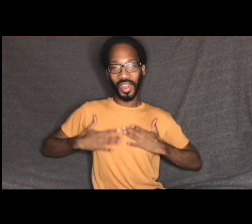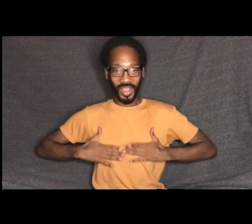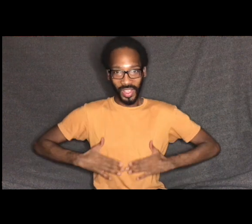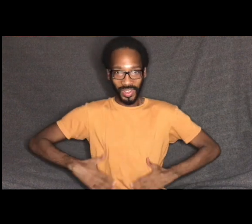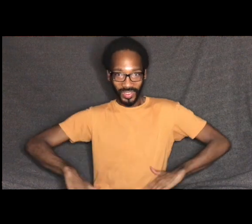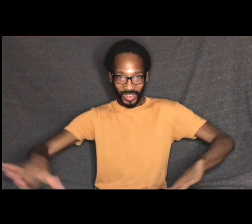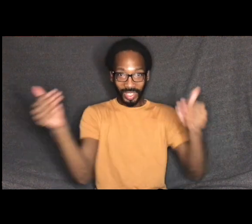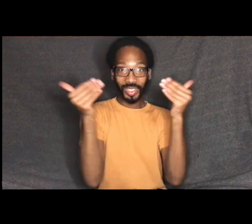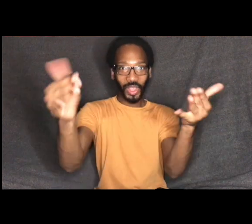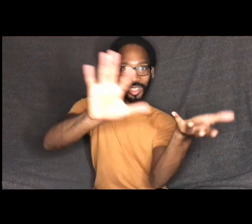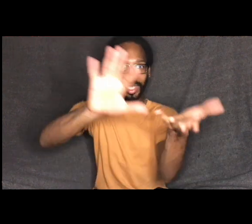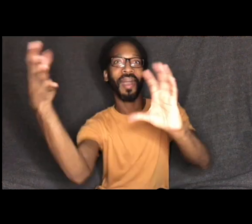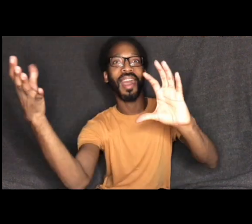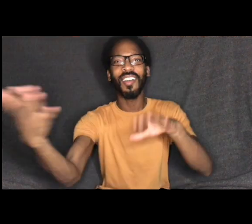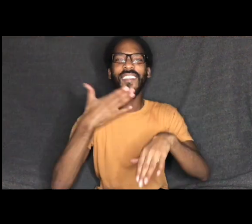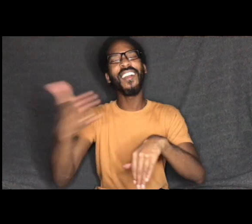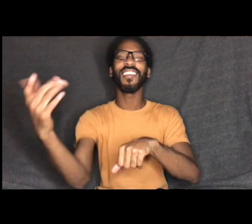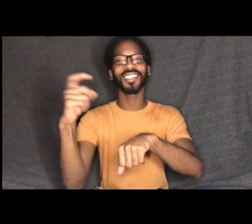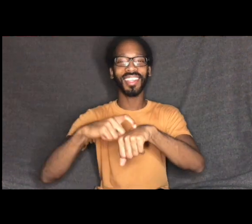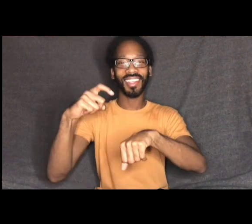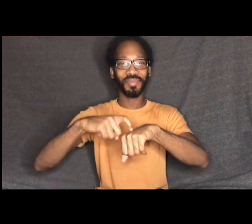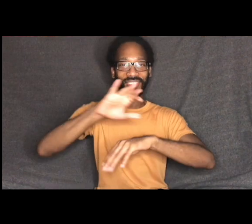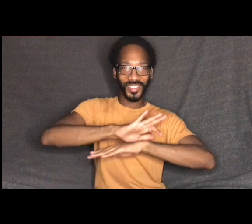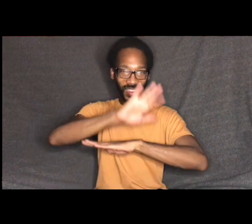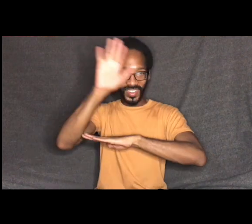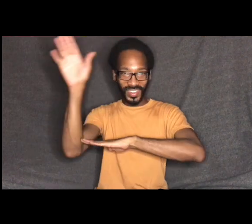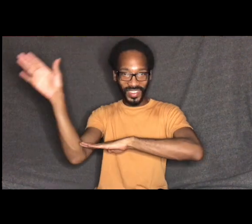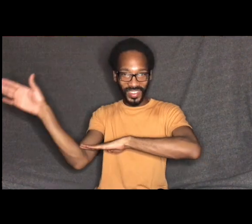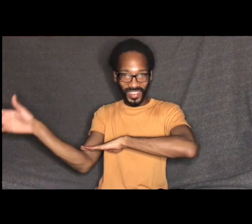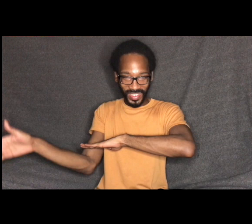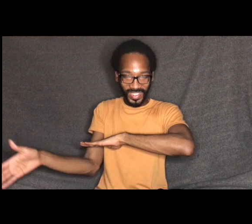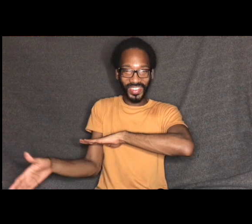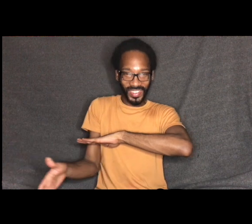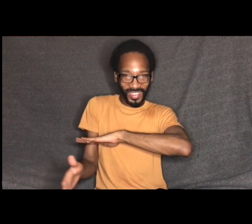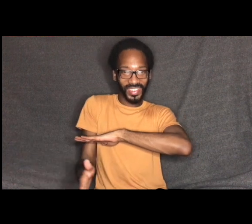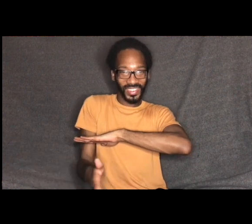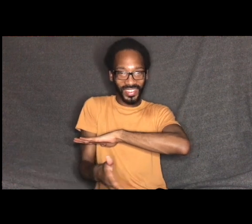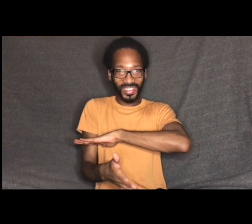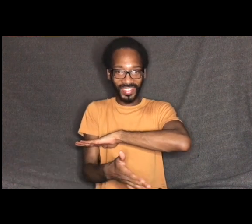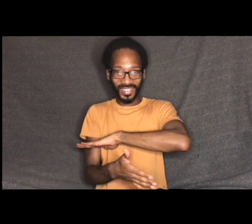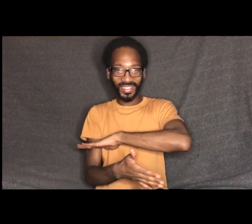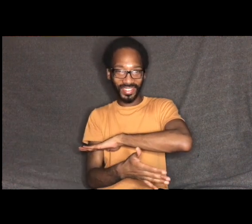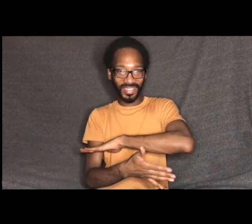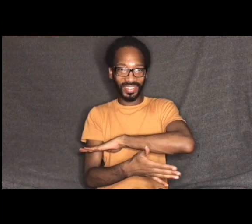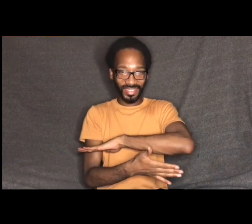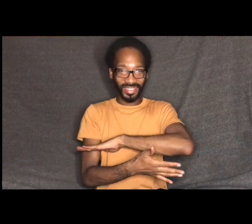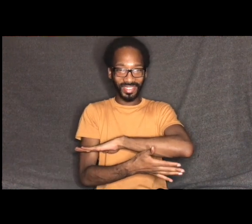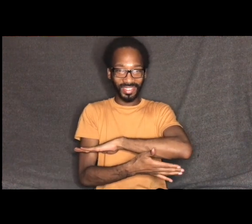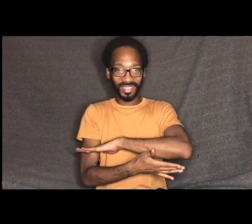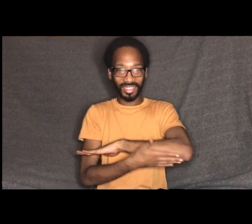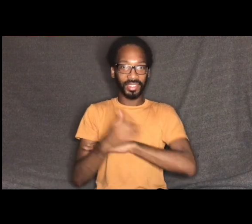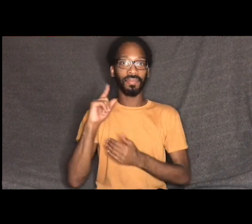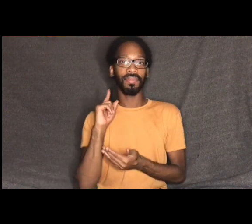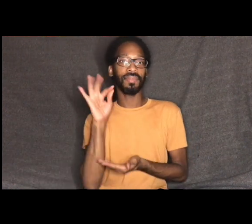a golden dress, make such a mess, and never let the good times end.